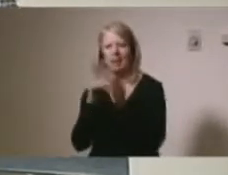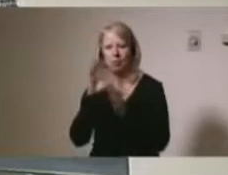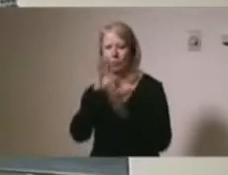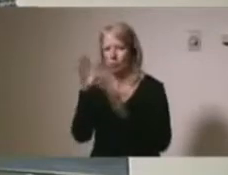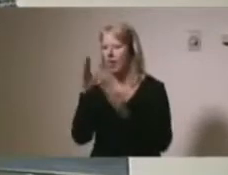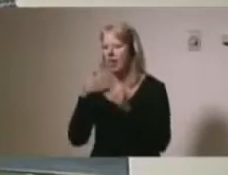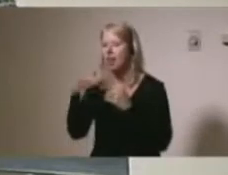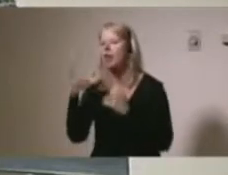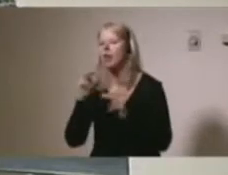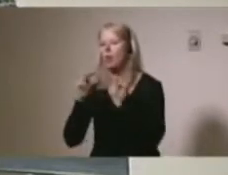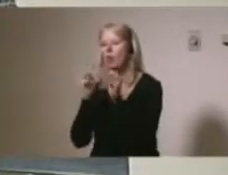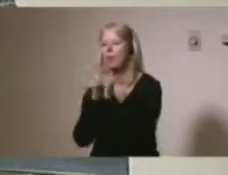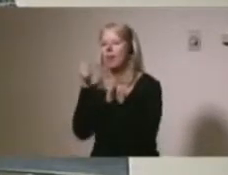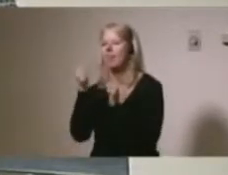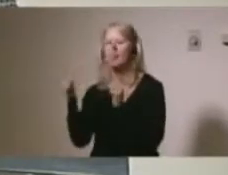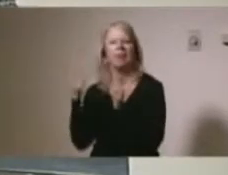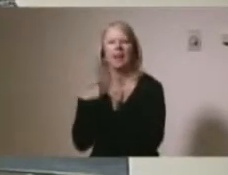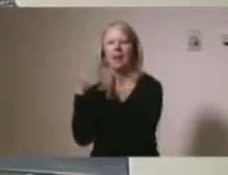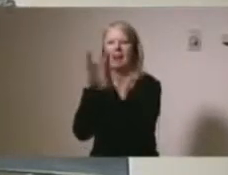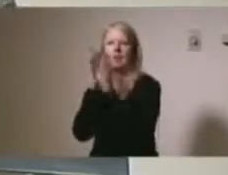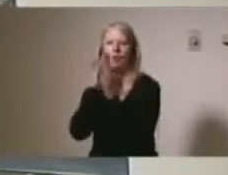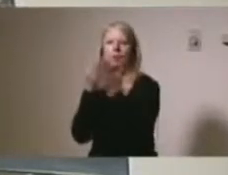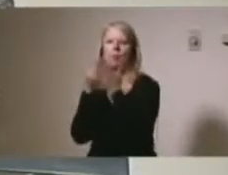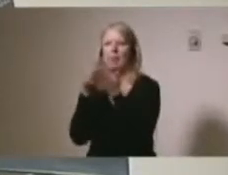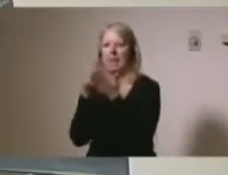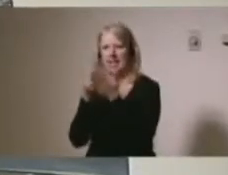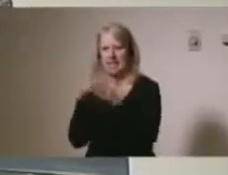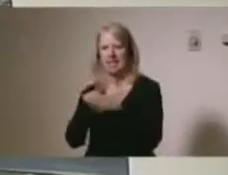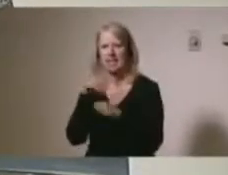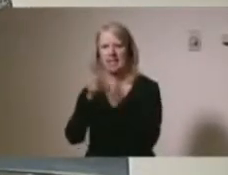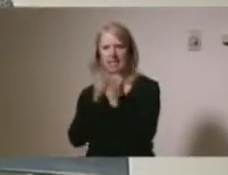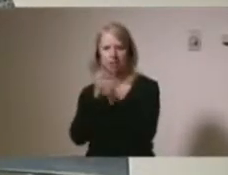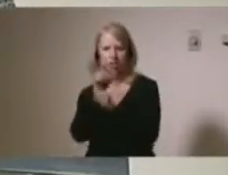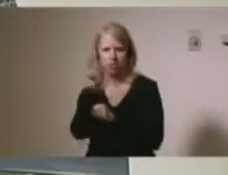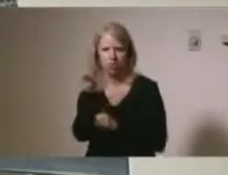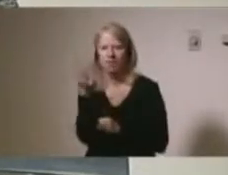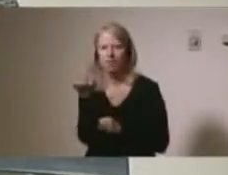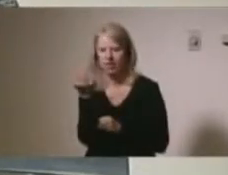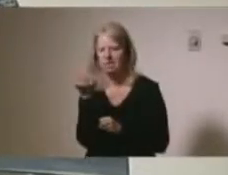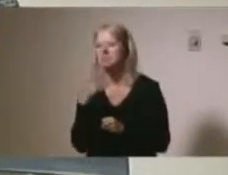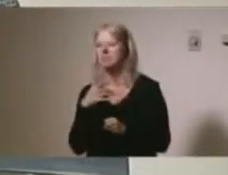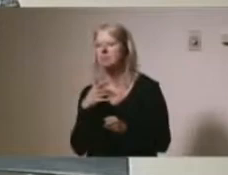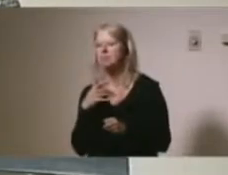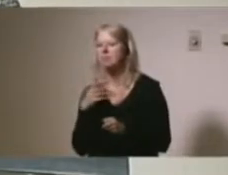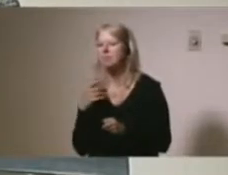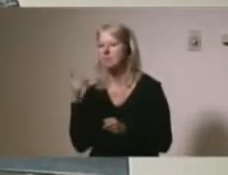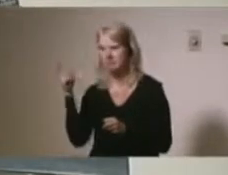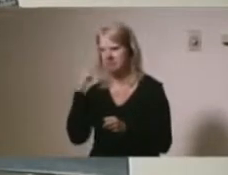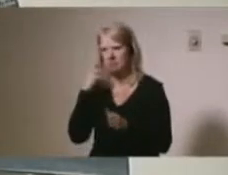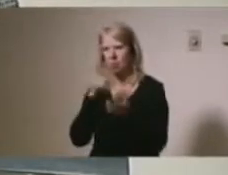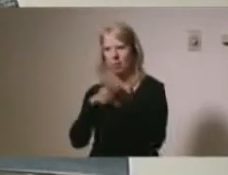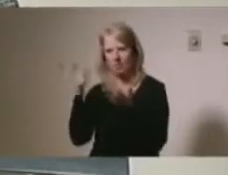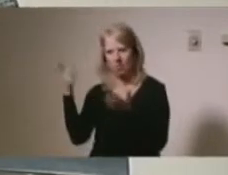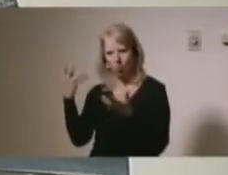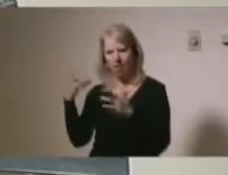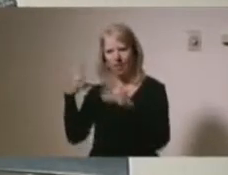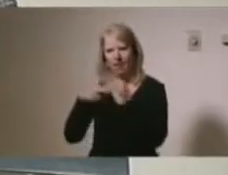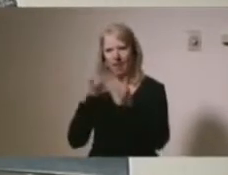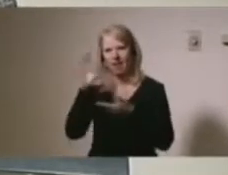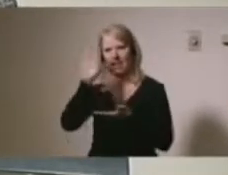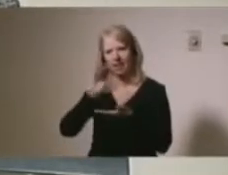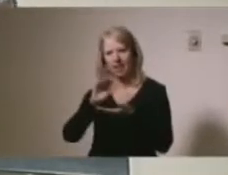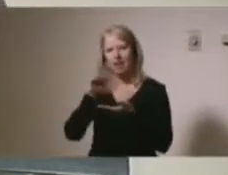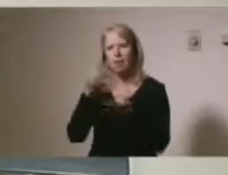the government in 2014. It seems that the subsidy will go down once again for the Livret